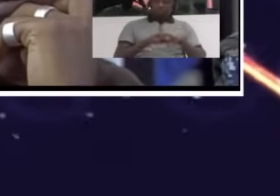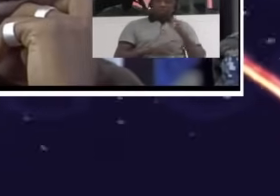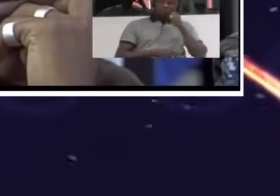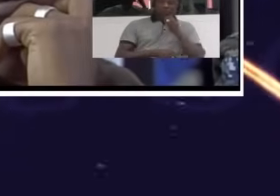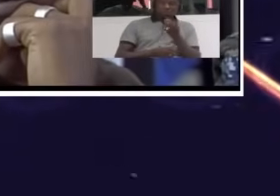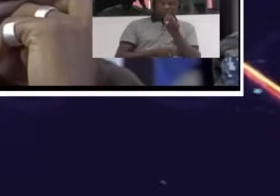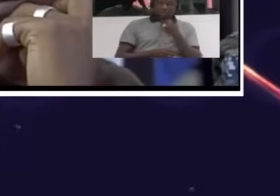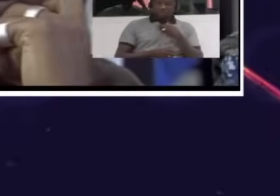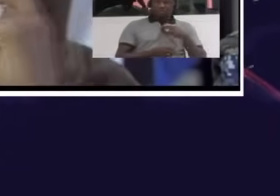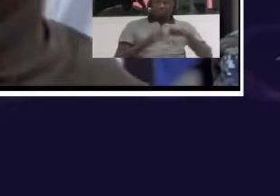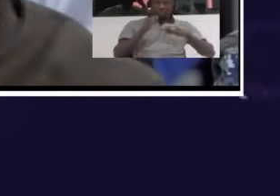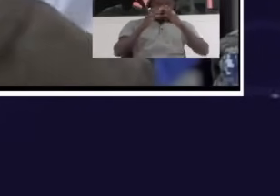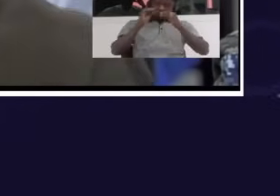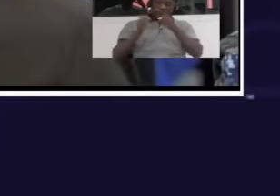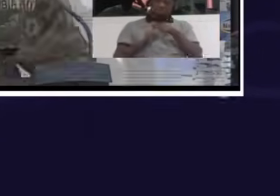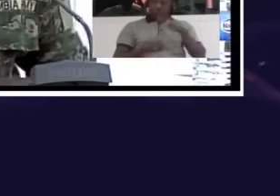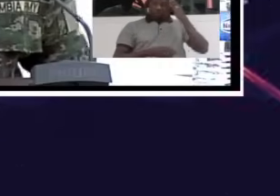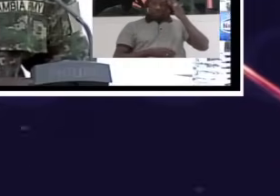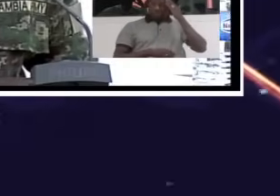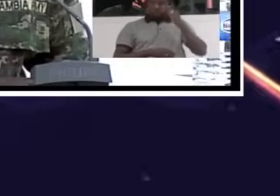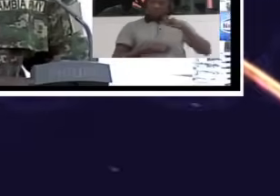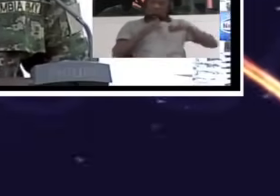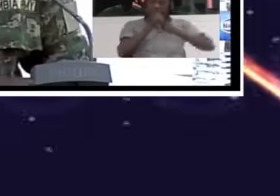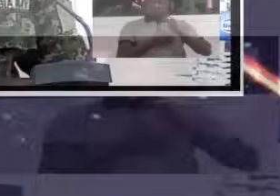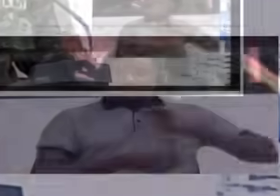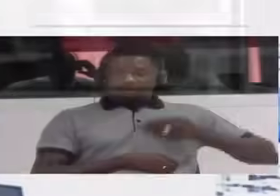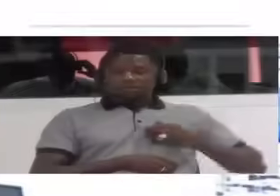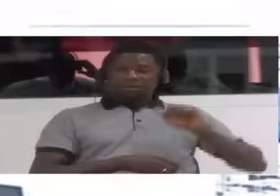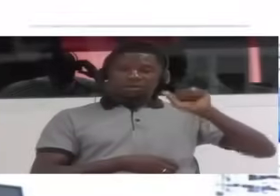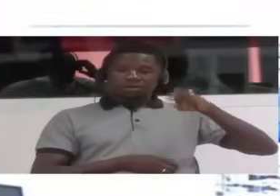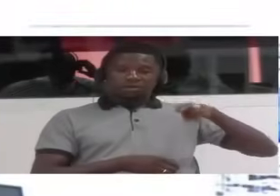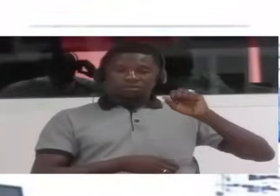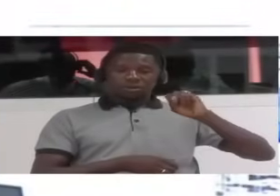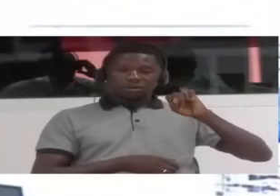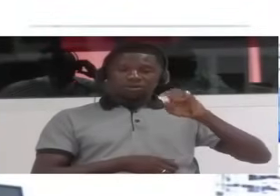I know the wife, Ami, is a relative to my mom-in-law.